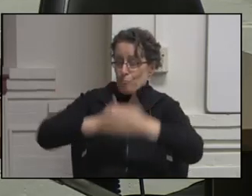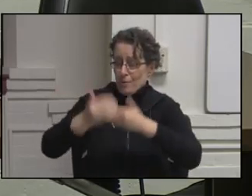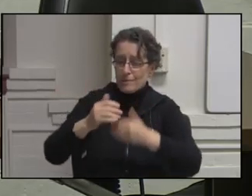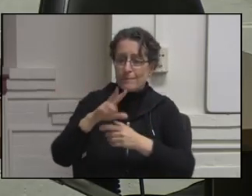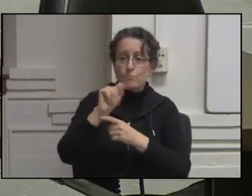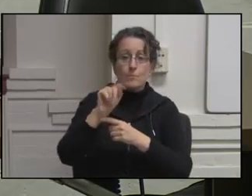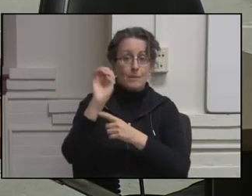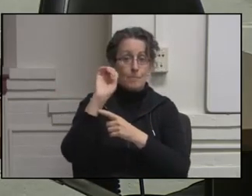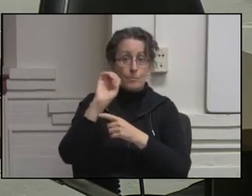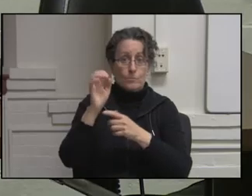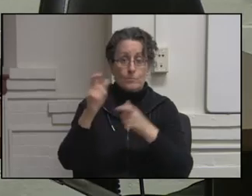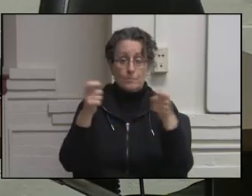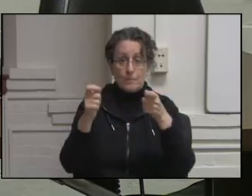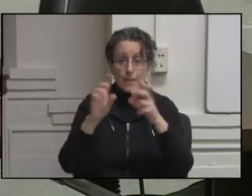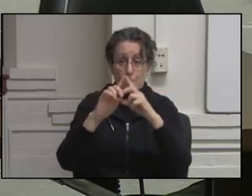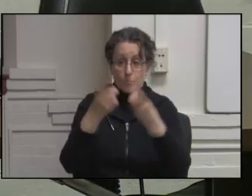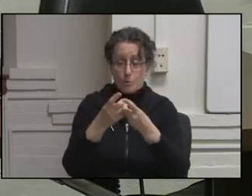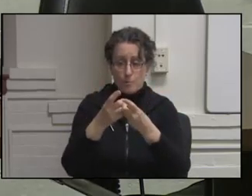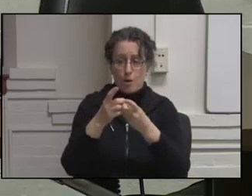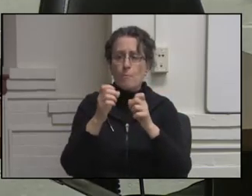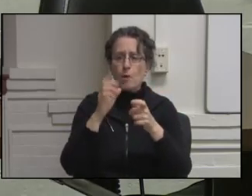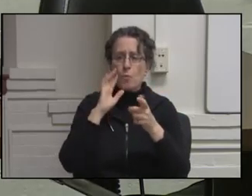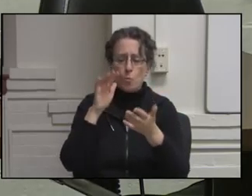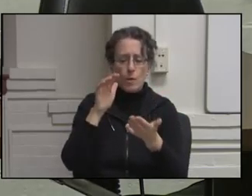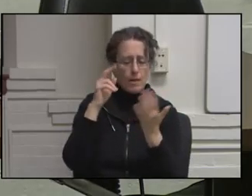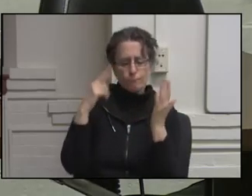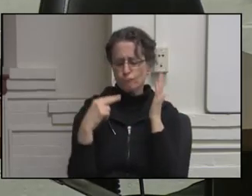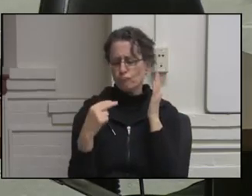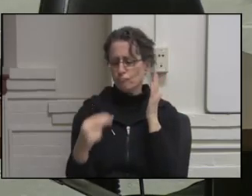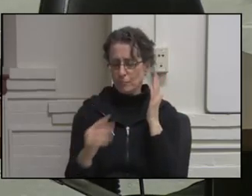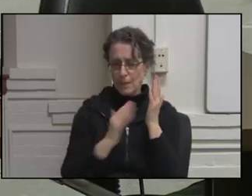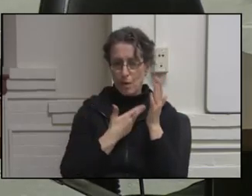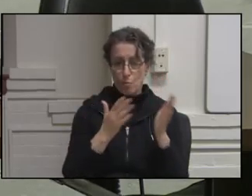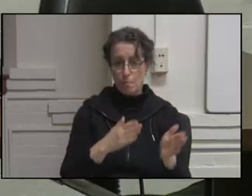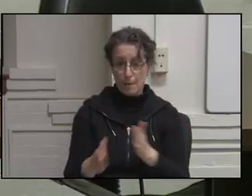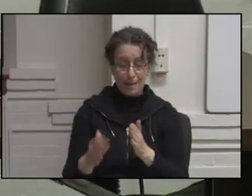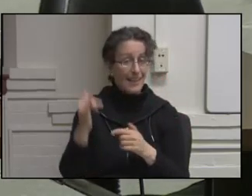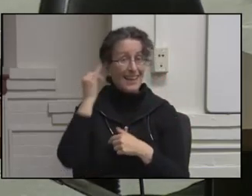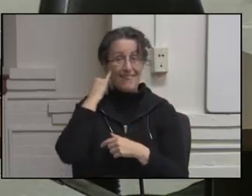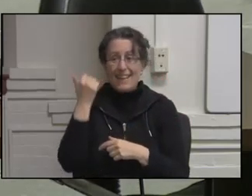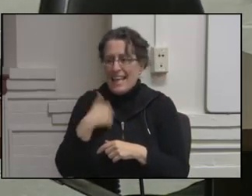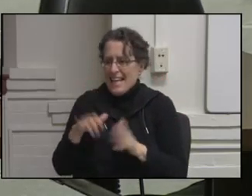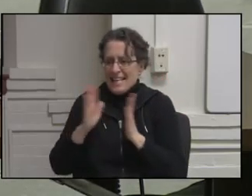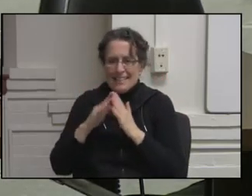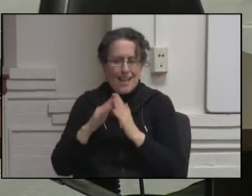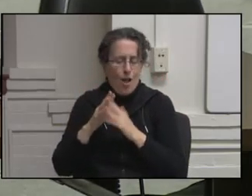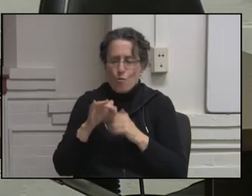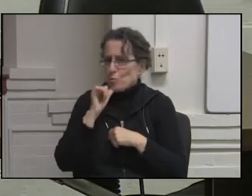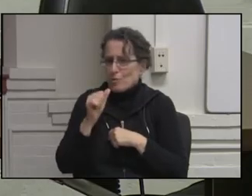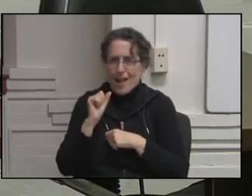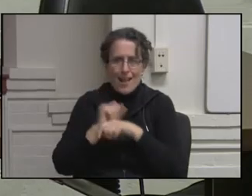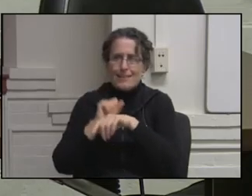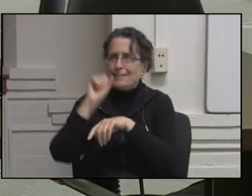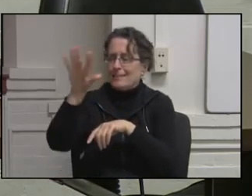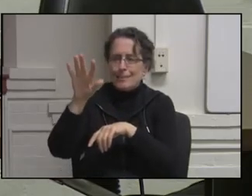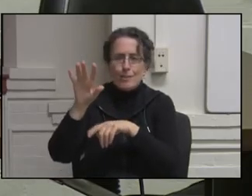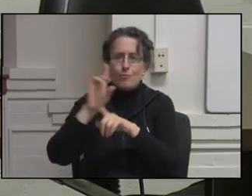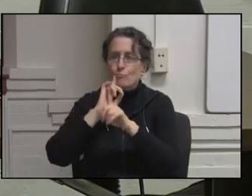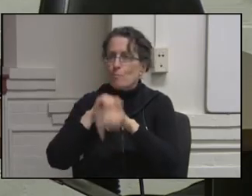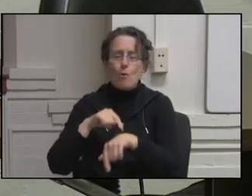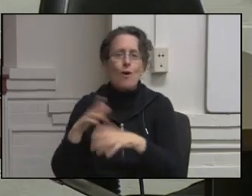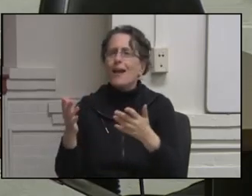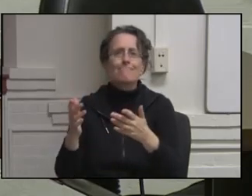of the municipalities don't submit a plan, a lot of the Homeland Security and Emergency Management grants hinge on whether